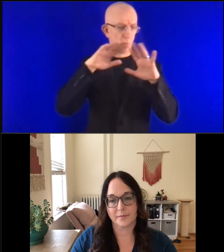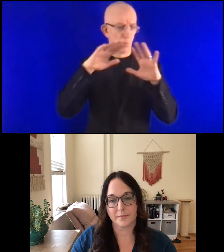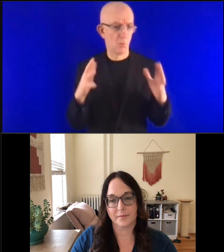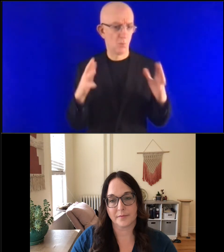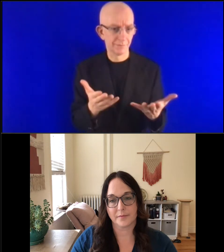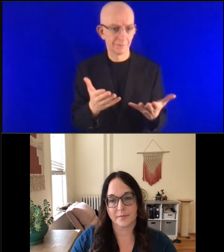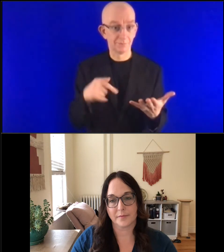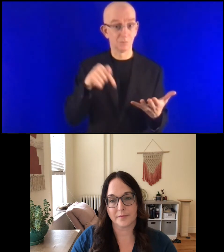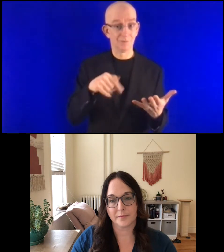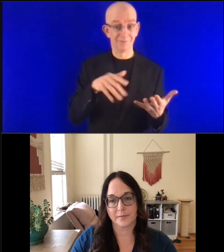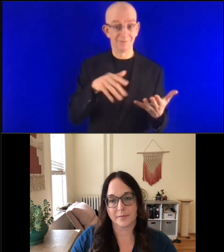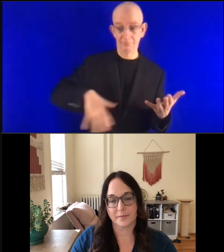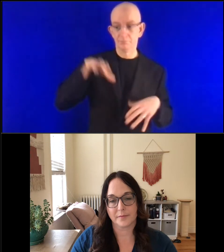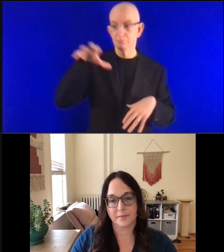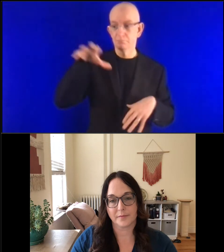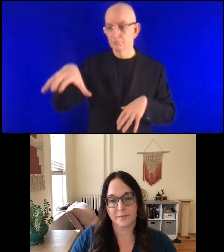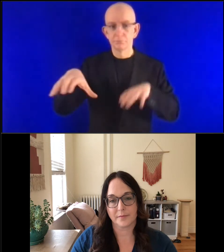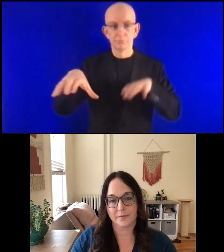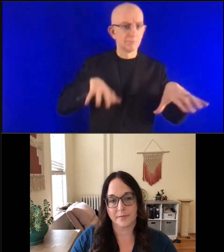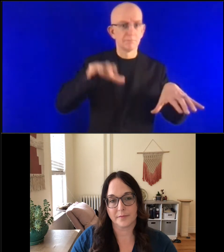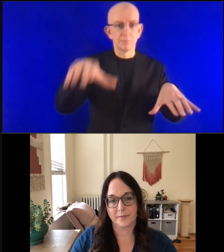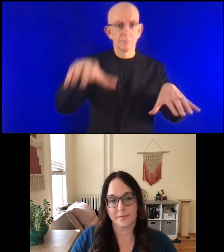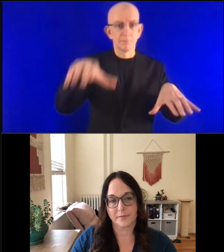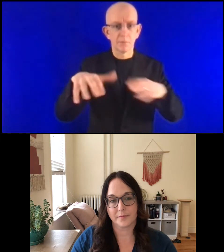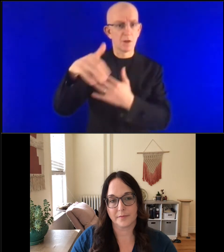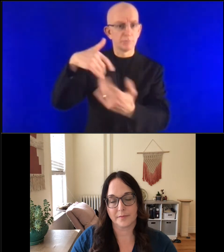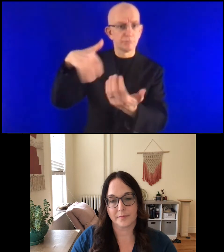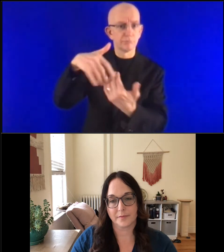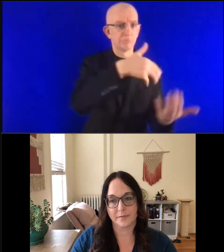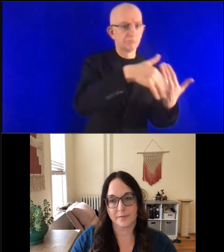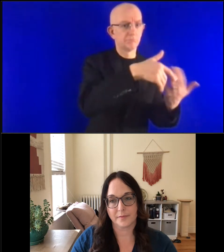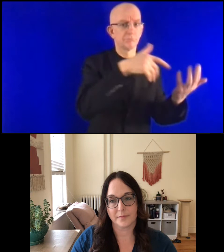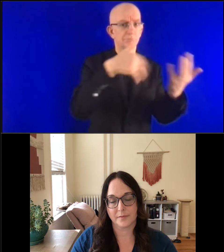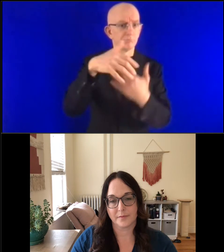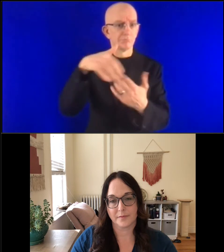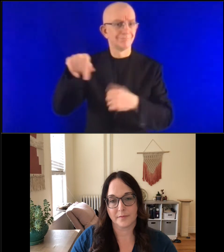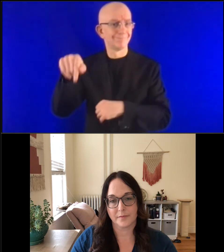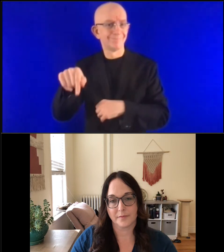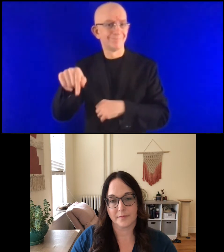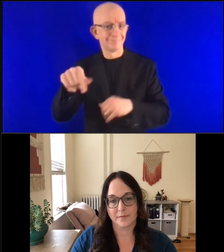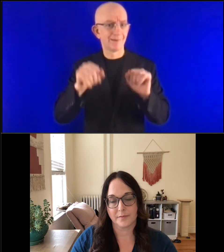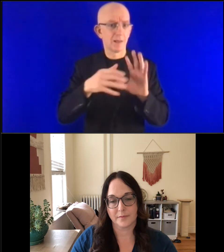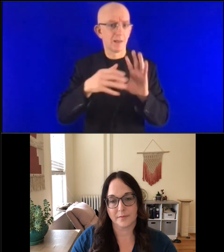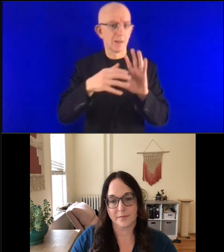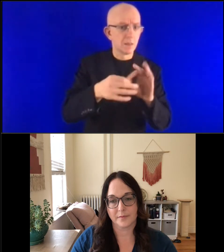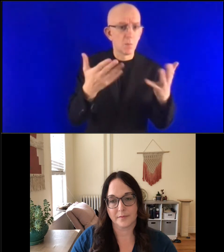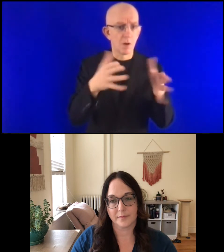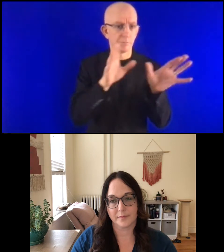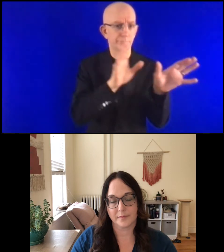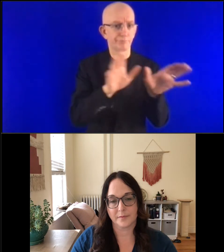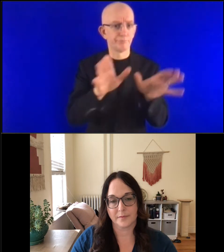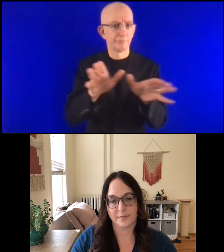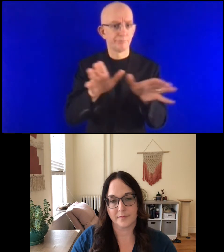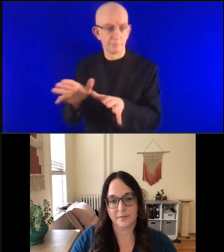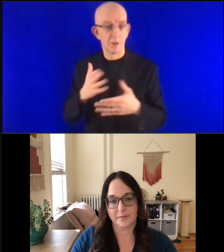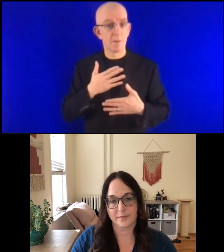about that, and I think this will be beneficial for person with disabilities once we will have such